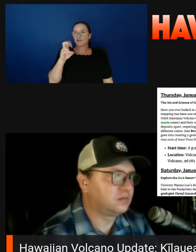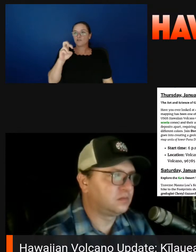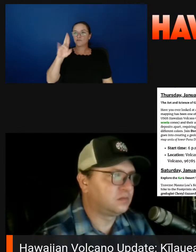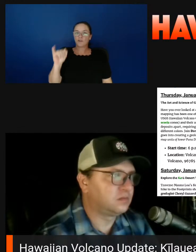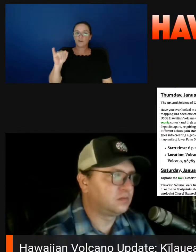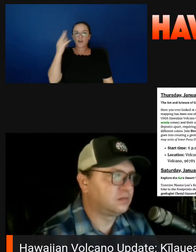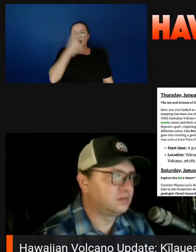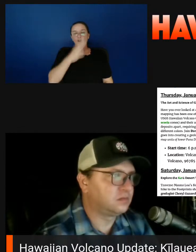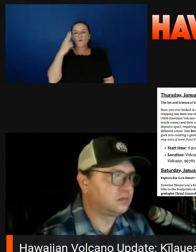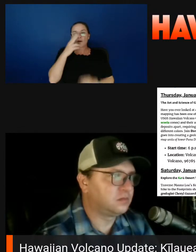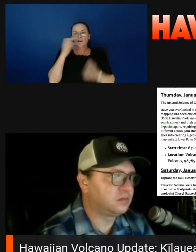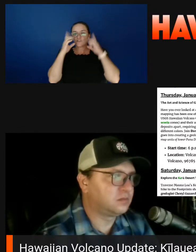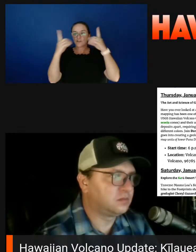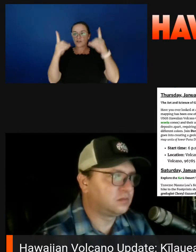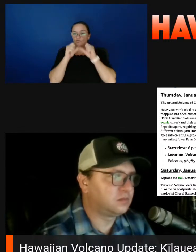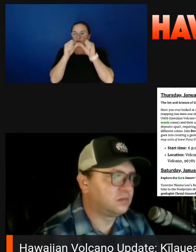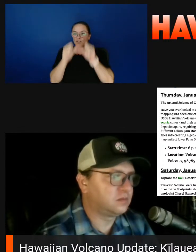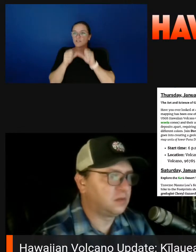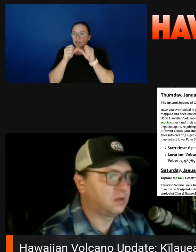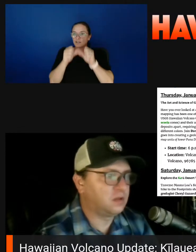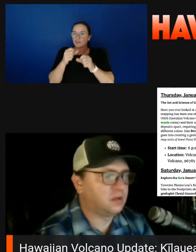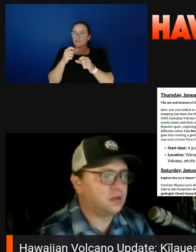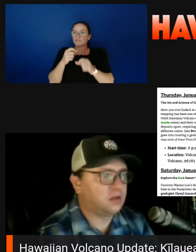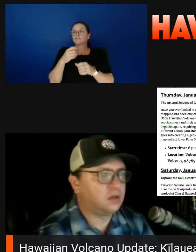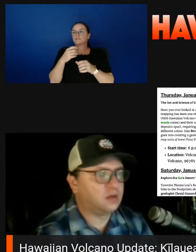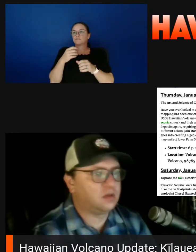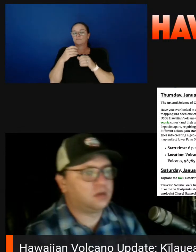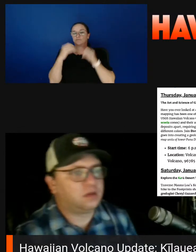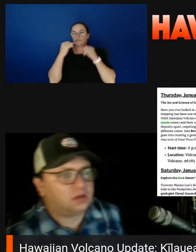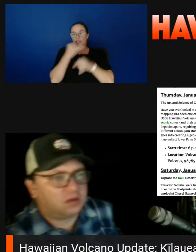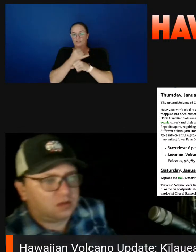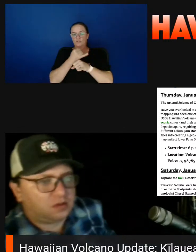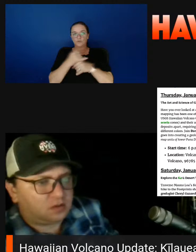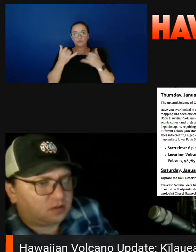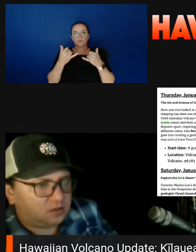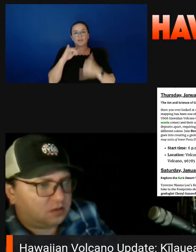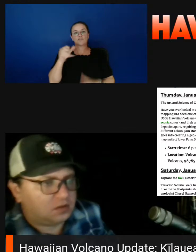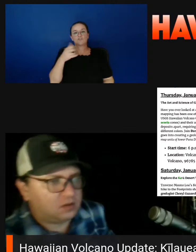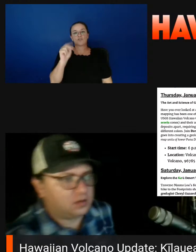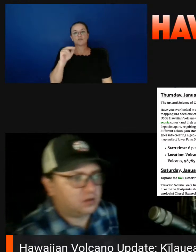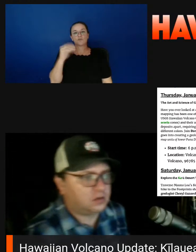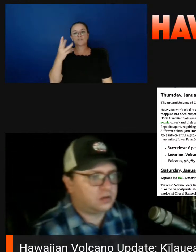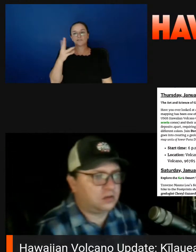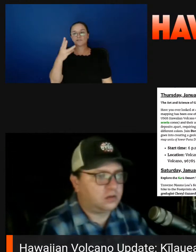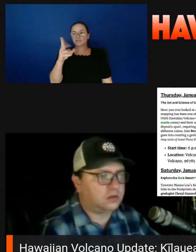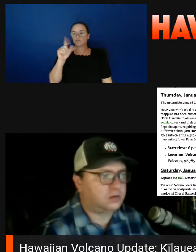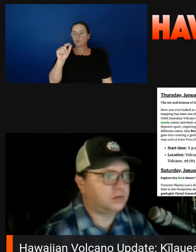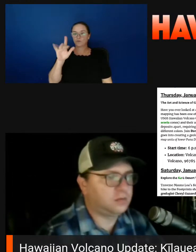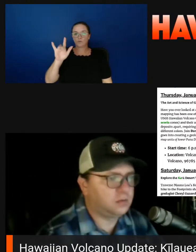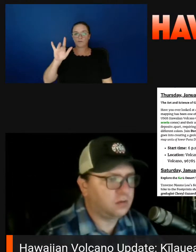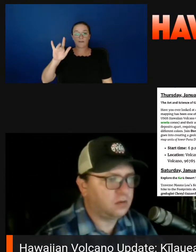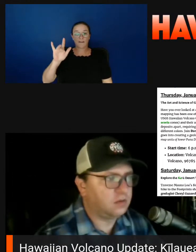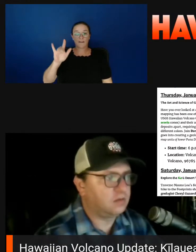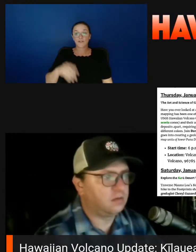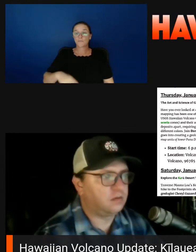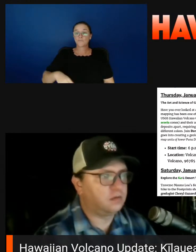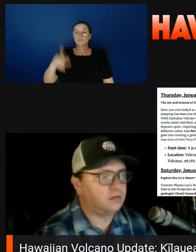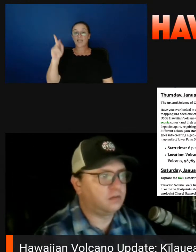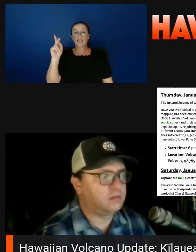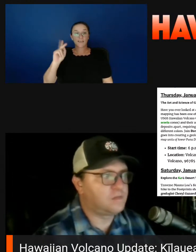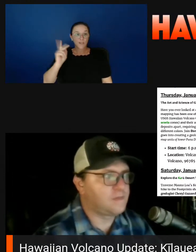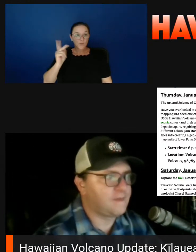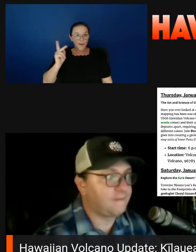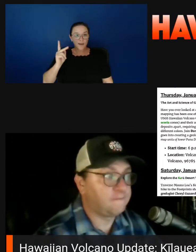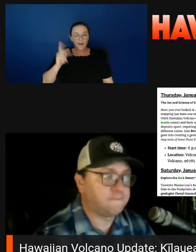Education and Resilience Institute. Today is Thursday, January 16th, 2025. Kīlauea has begun